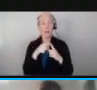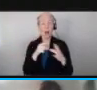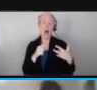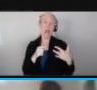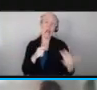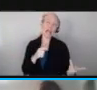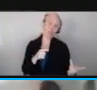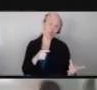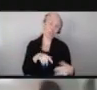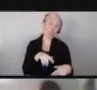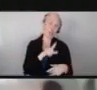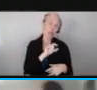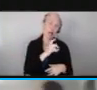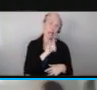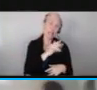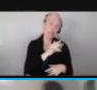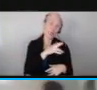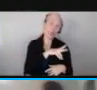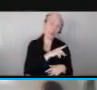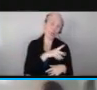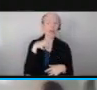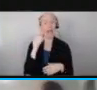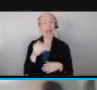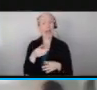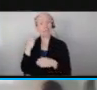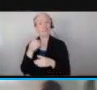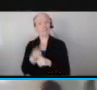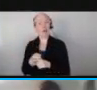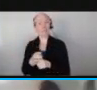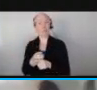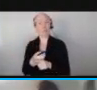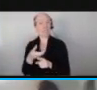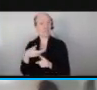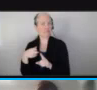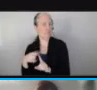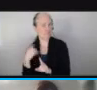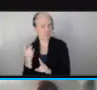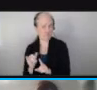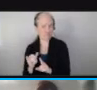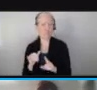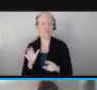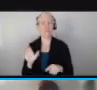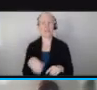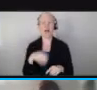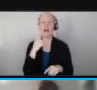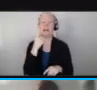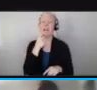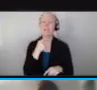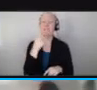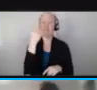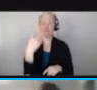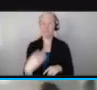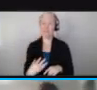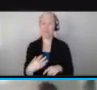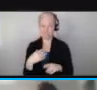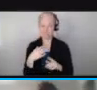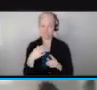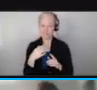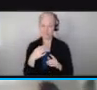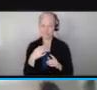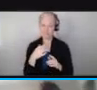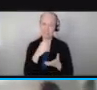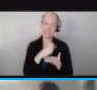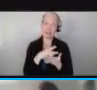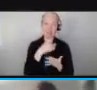risk, and then assessing based on those likelihoods and consequences, that stoplight charts, that green, yellow, and red, allows